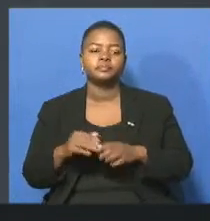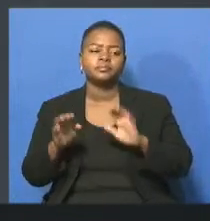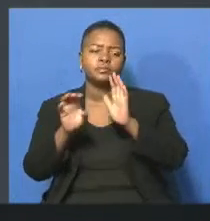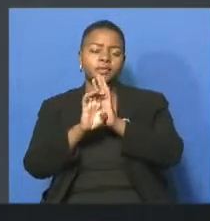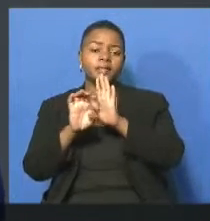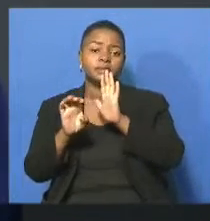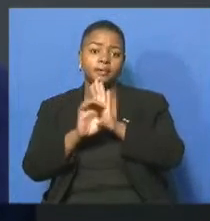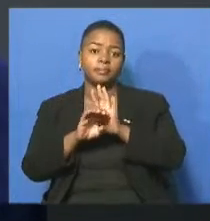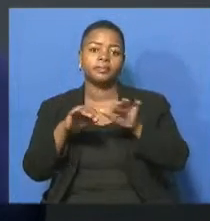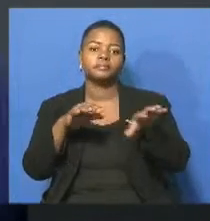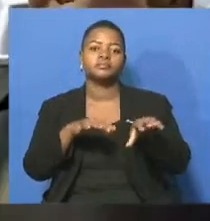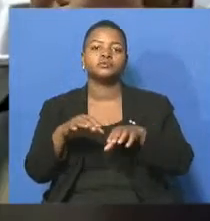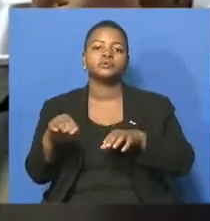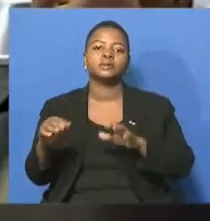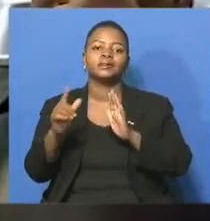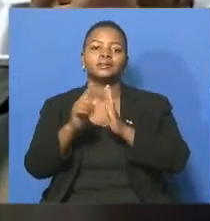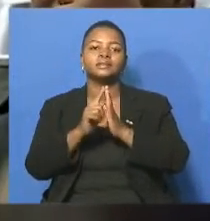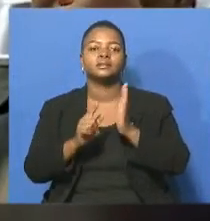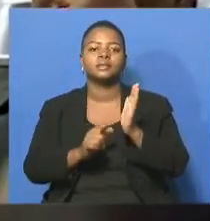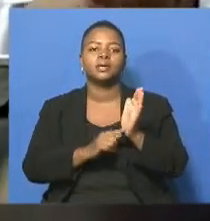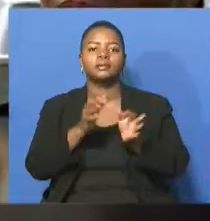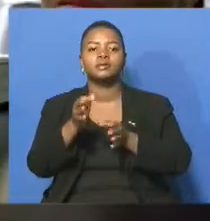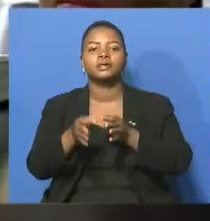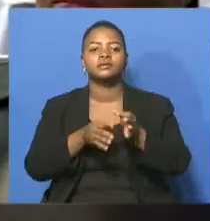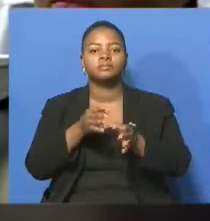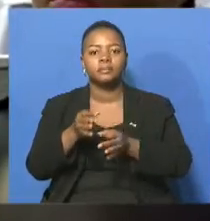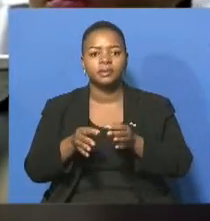for example, the Children's Act says